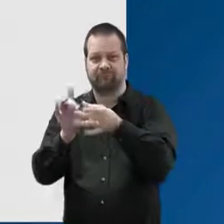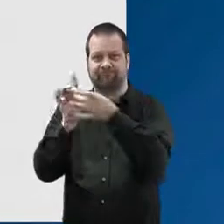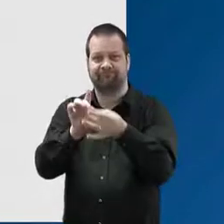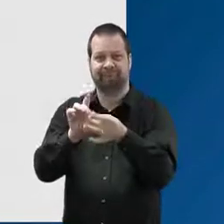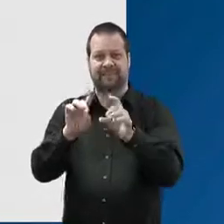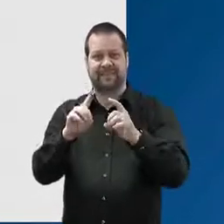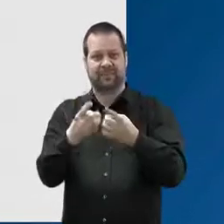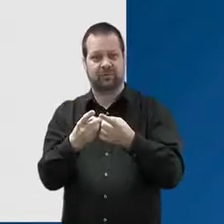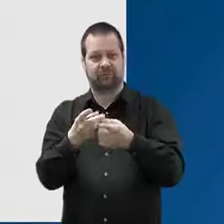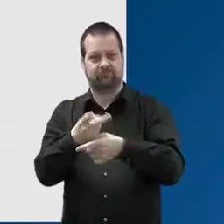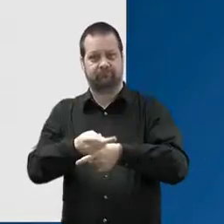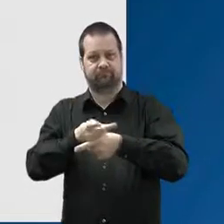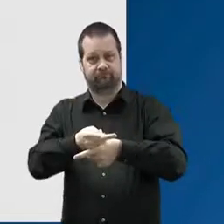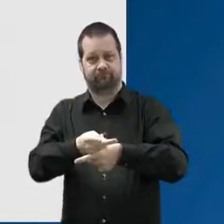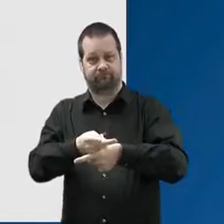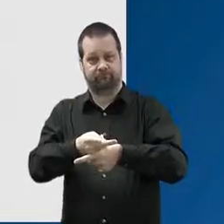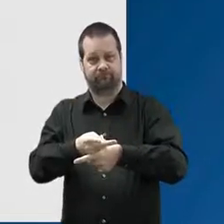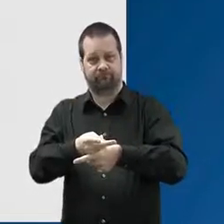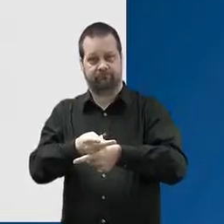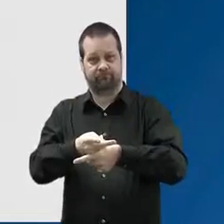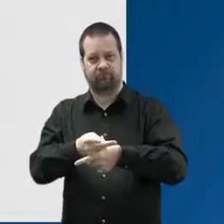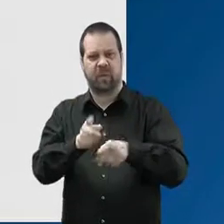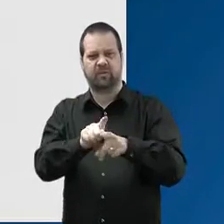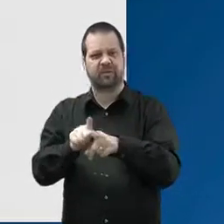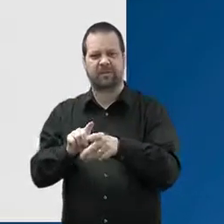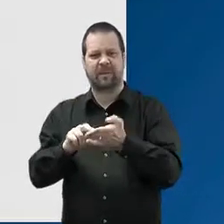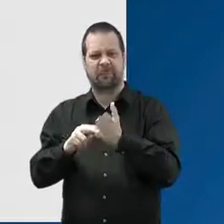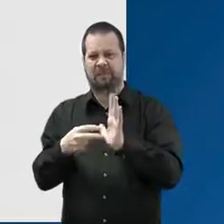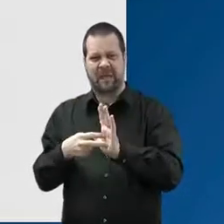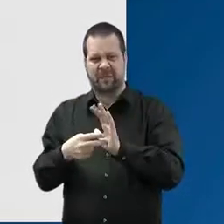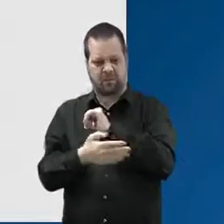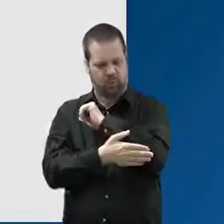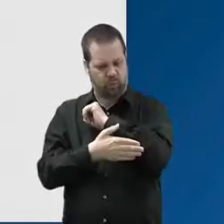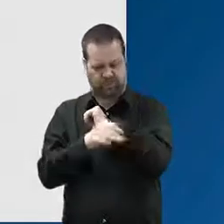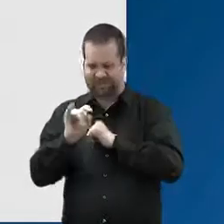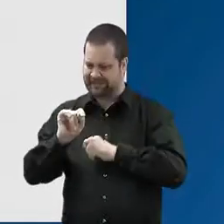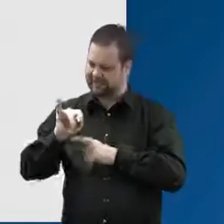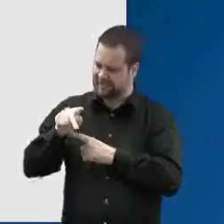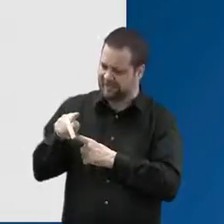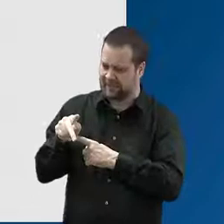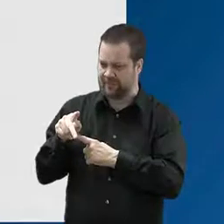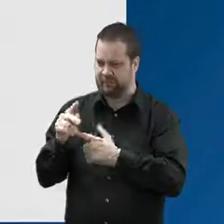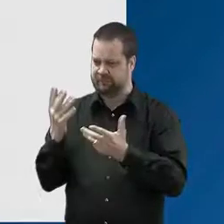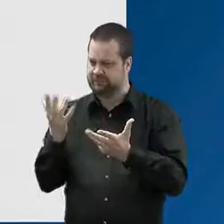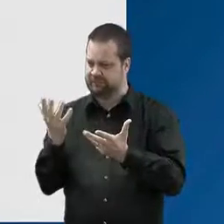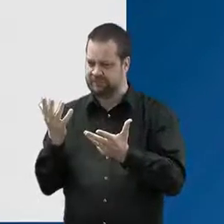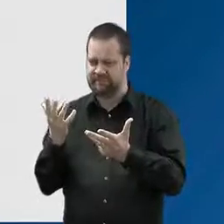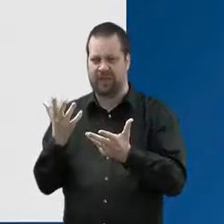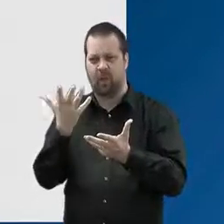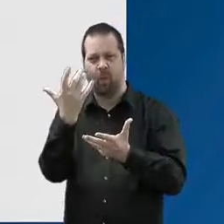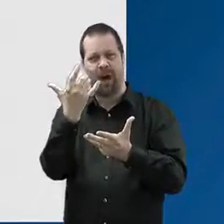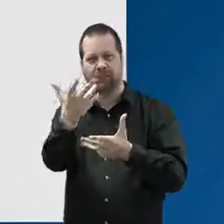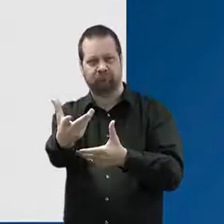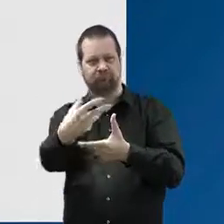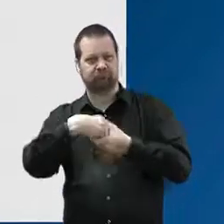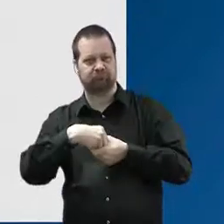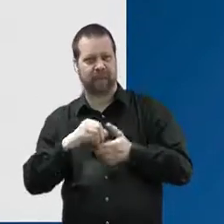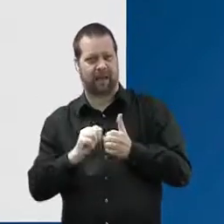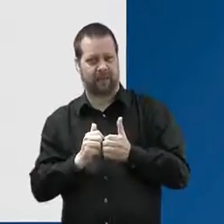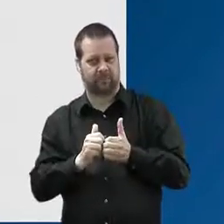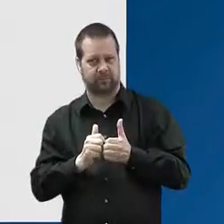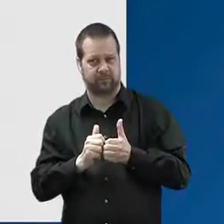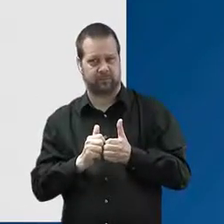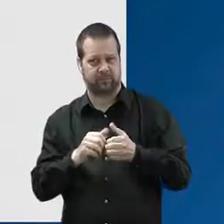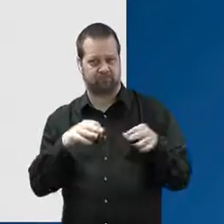of what is the rural TIP and why is it important for you to participate with us today. We will explain how the